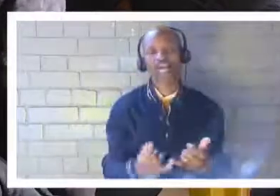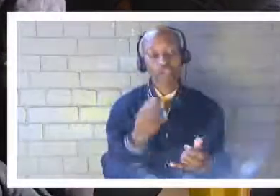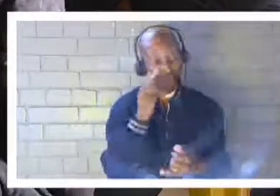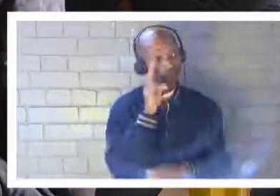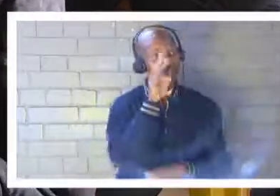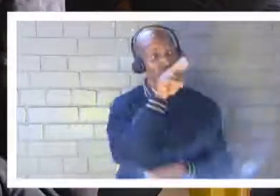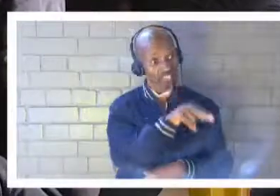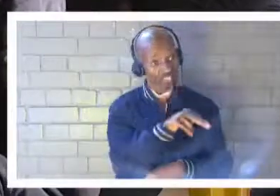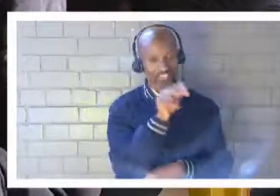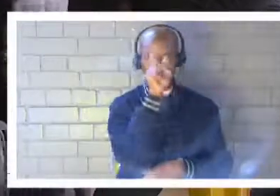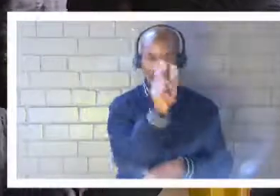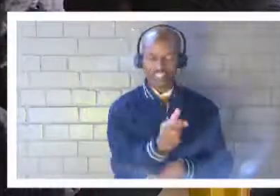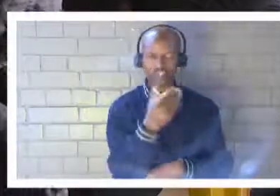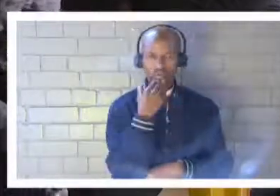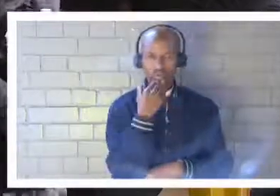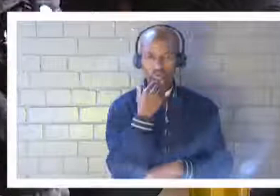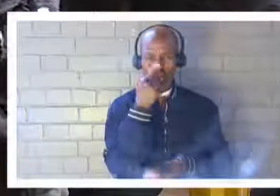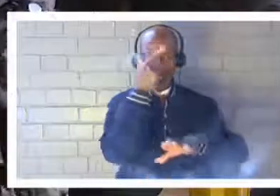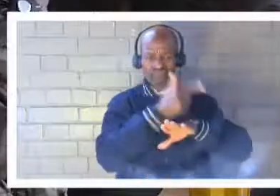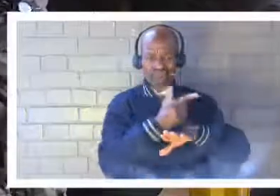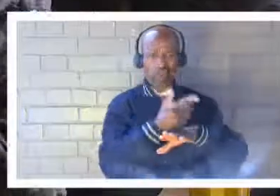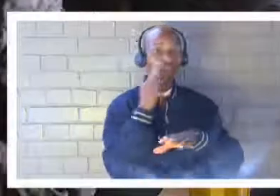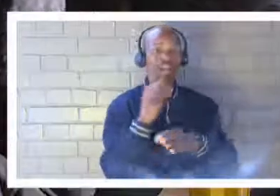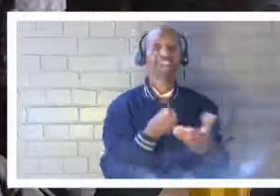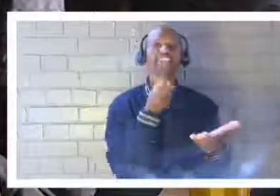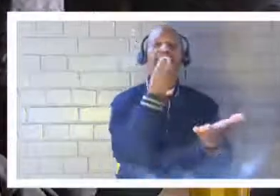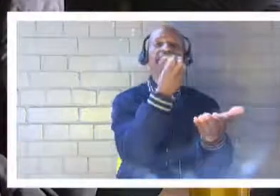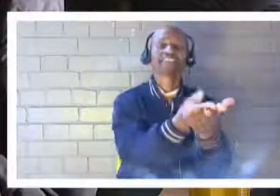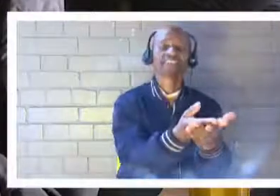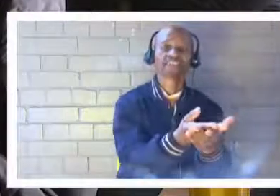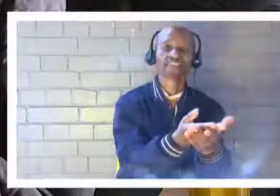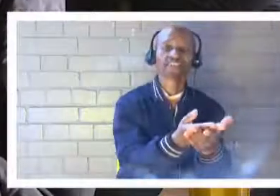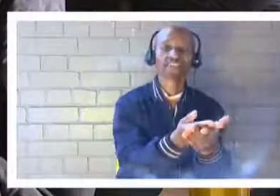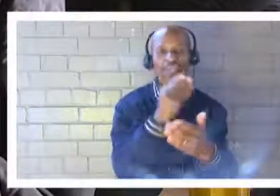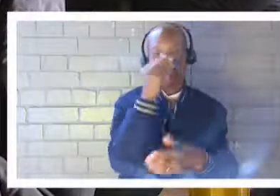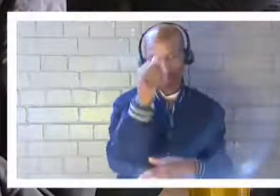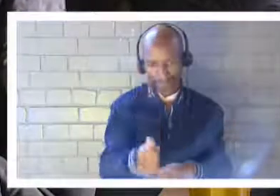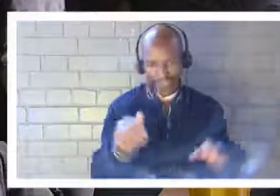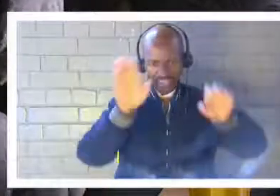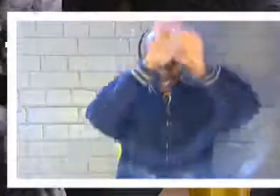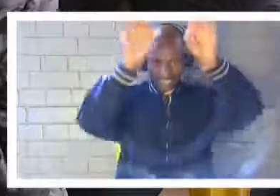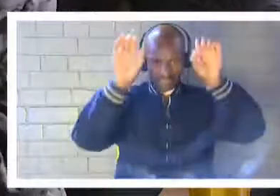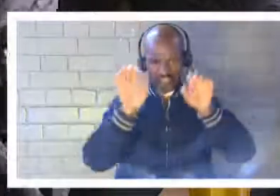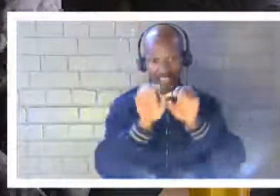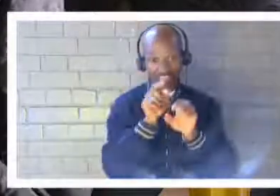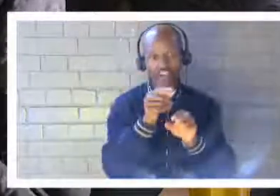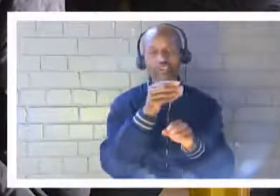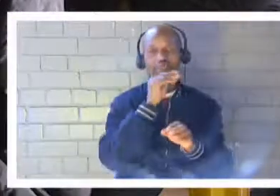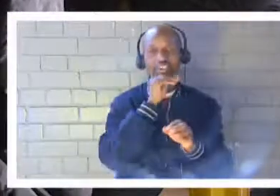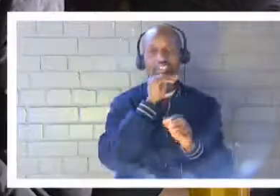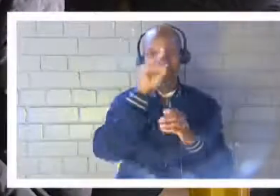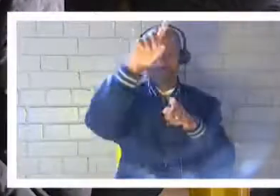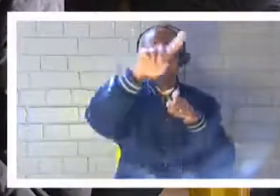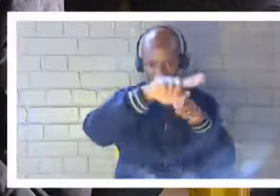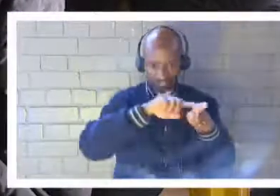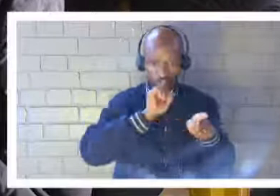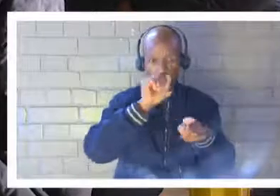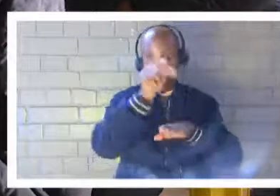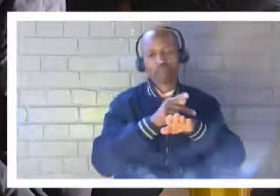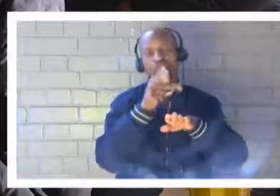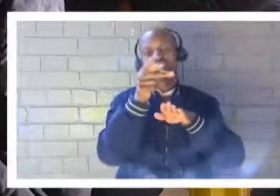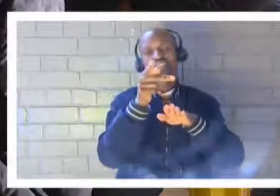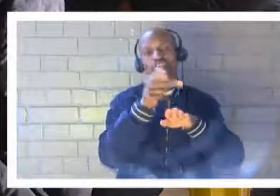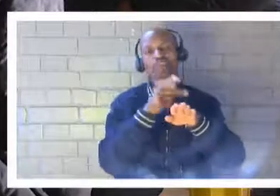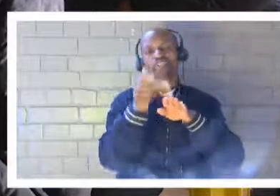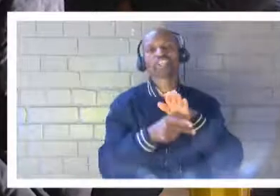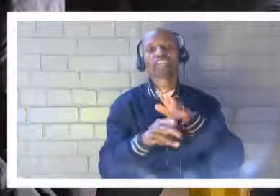see the inspector and when he comes to give his payment certificate, which obviously defeats your project management principle as